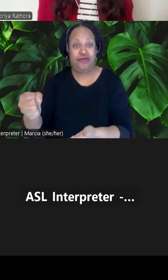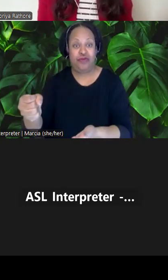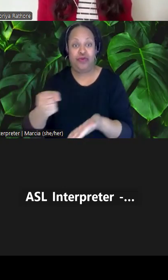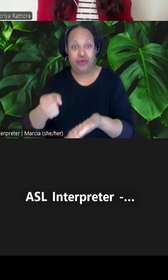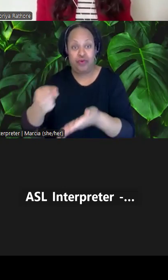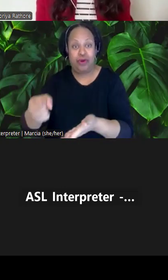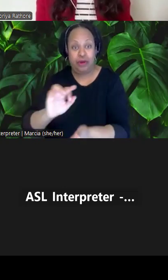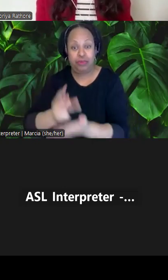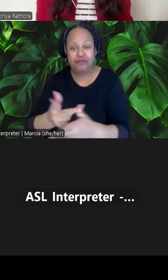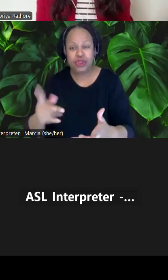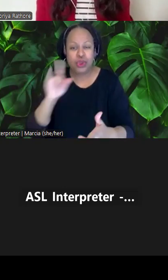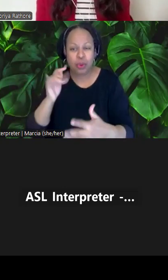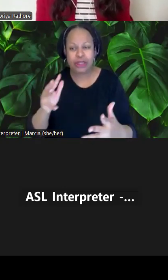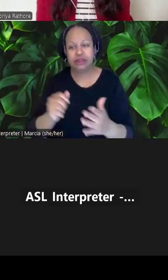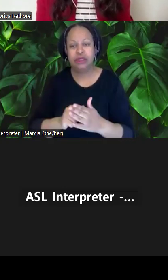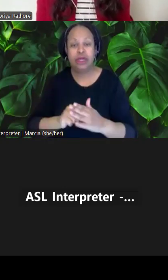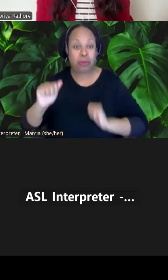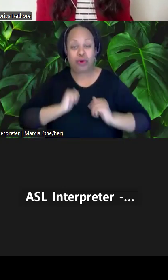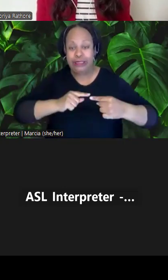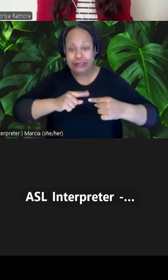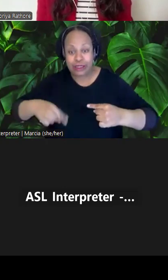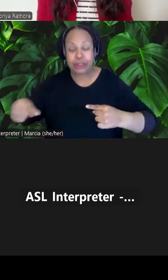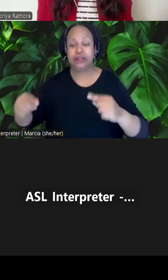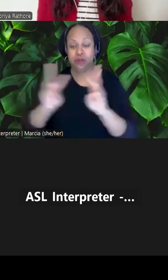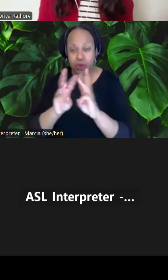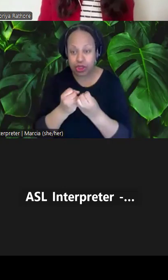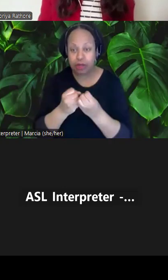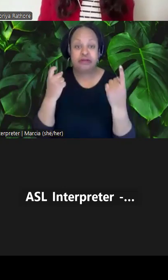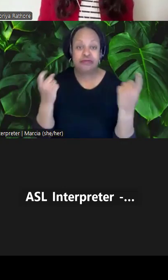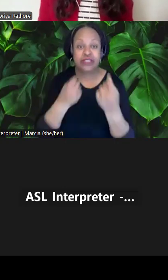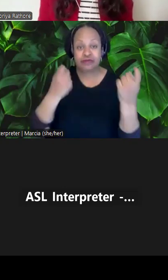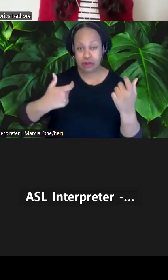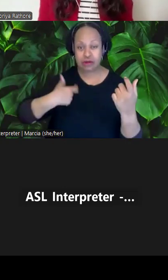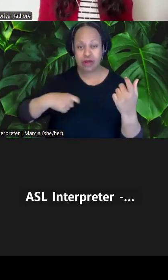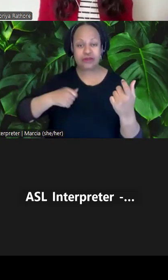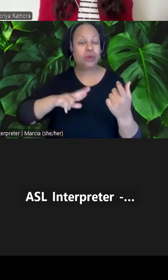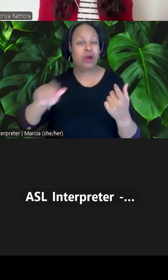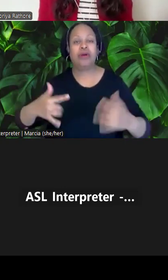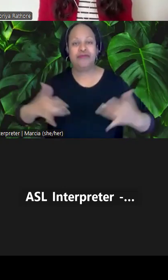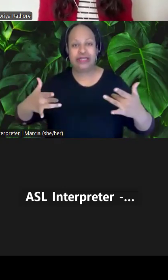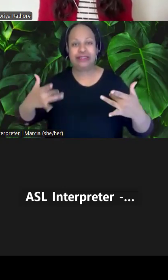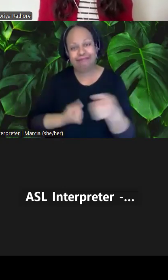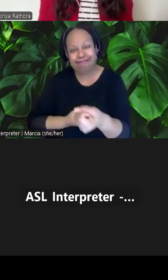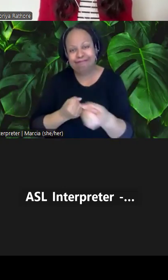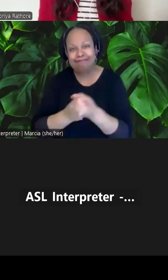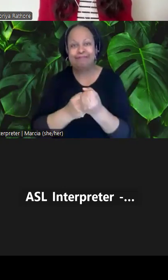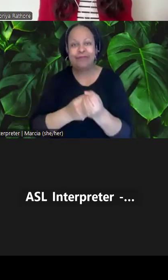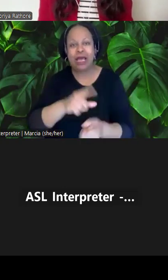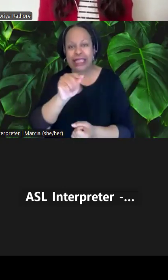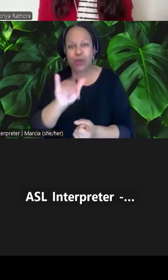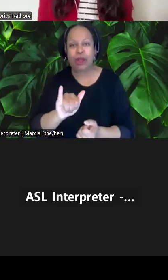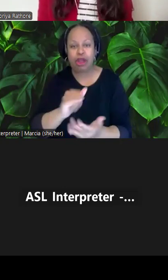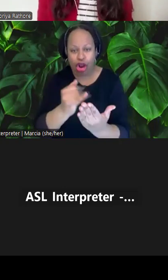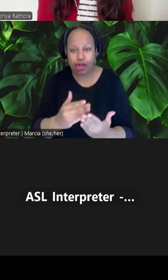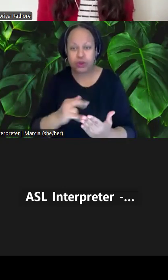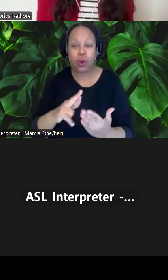series, it can be a workshop, a festival, a conference, or another event that serves literary artists and audiences,